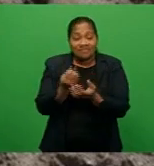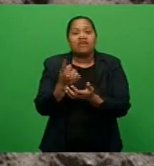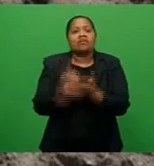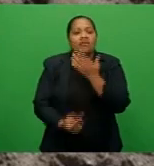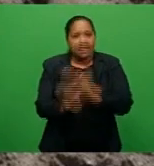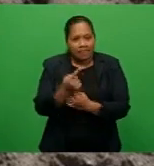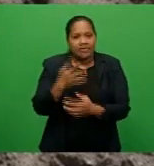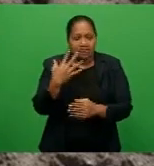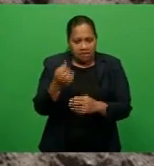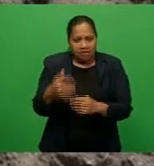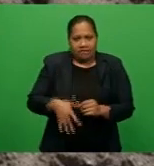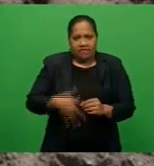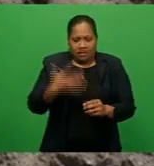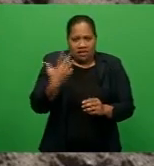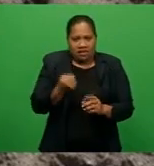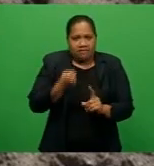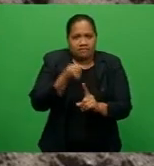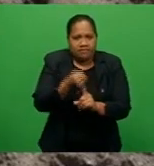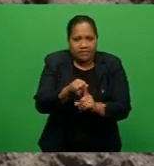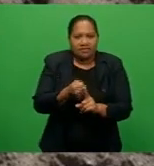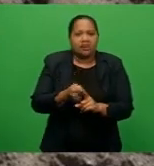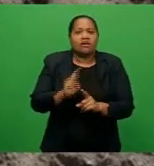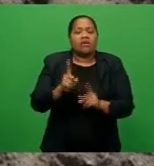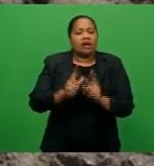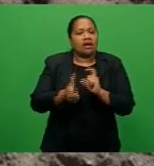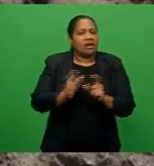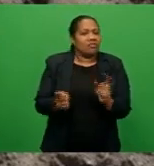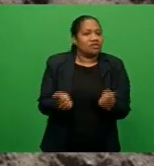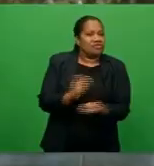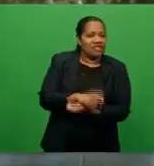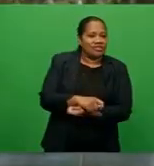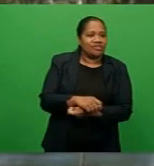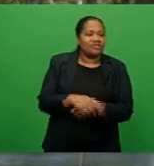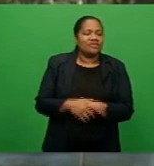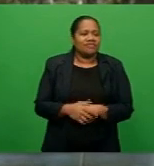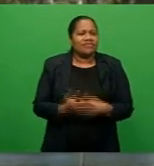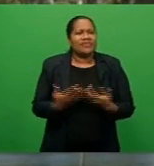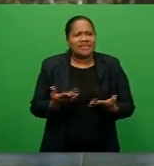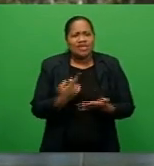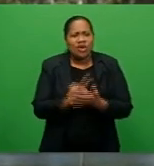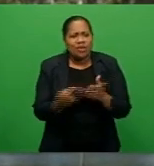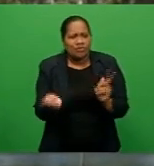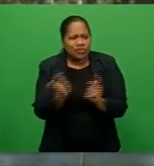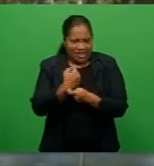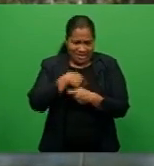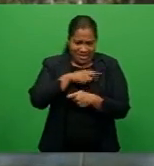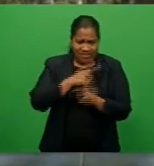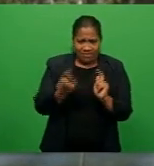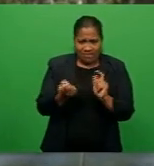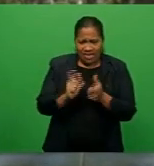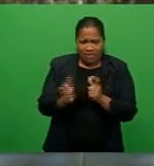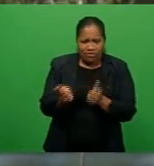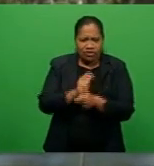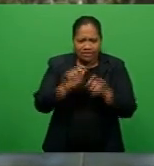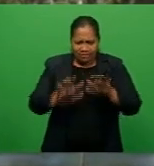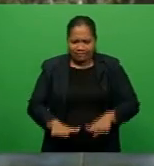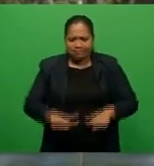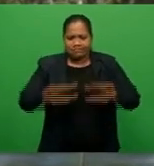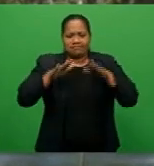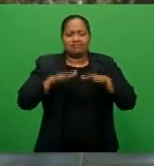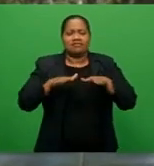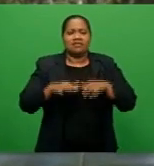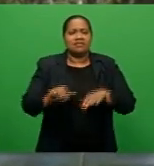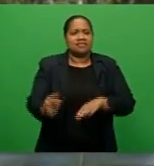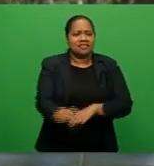of climate change. The new seawall will not only protect us from the impact of climate change and sea level rise. It